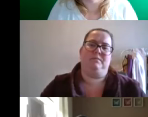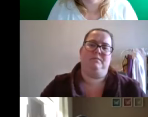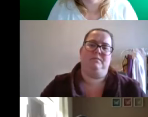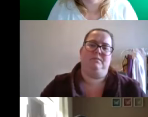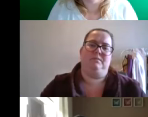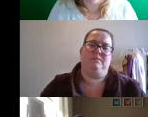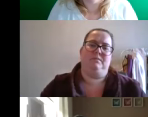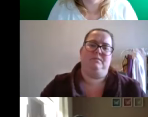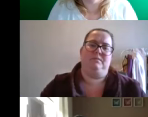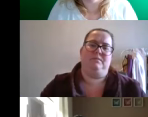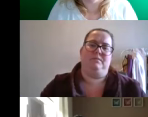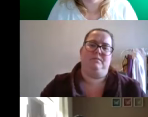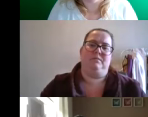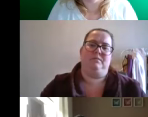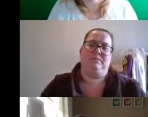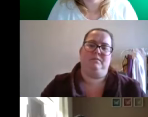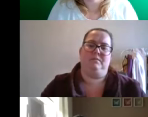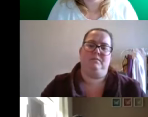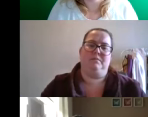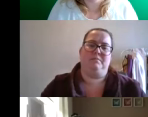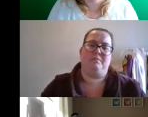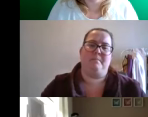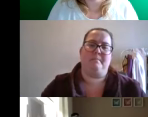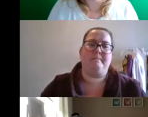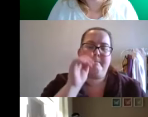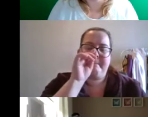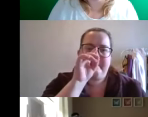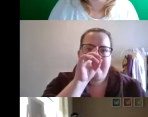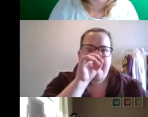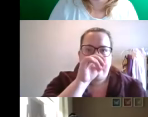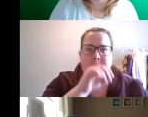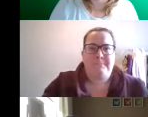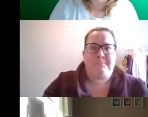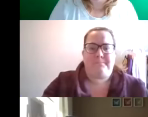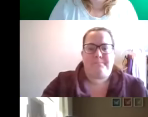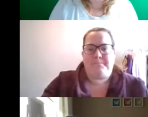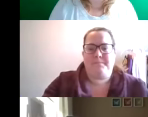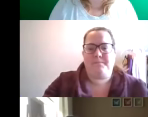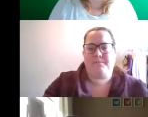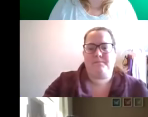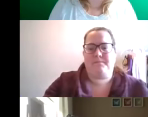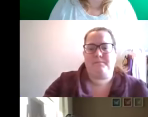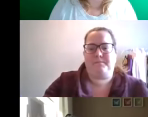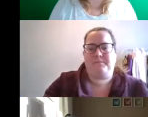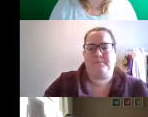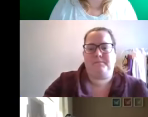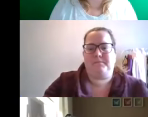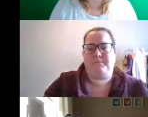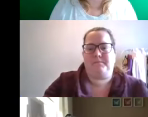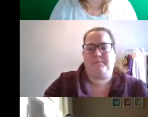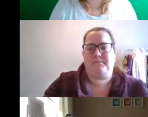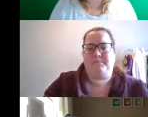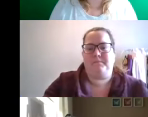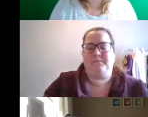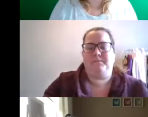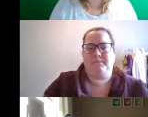audience, right? So this is all about the pragmatics, because how you present something to kids is going to be different from how you present something